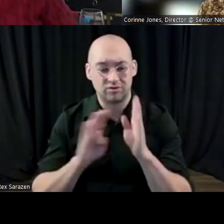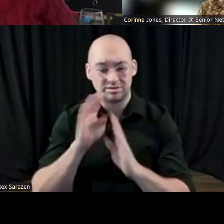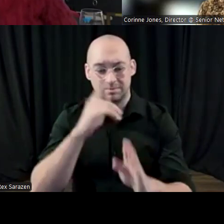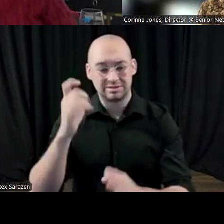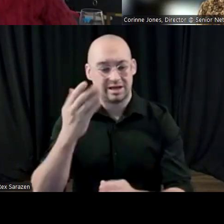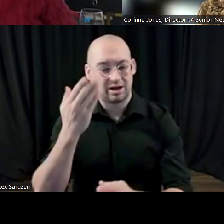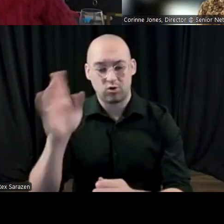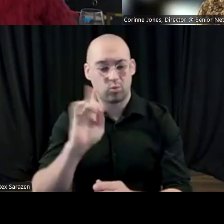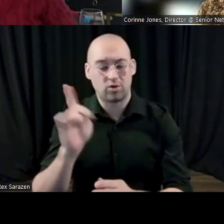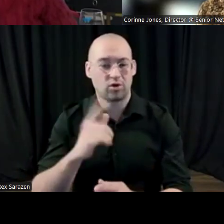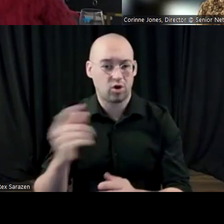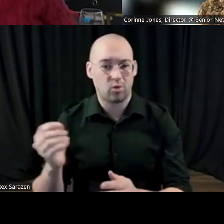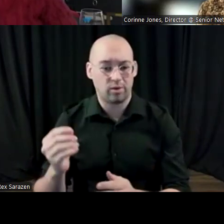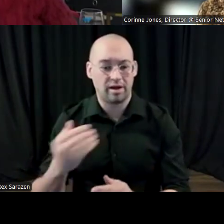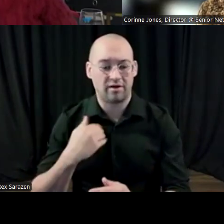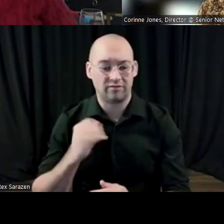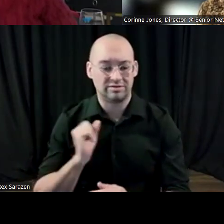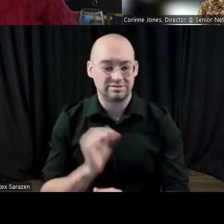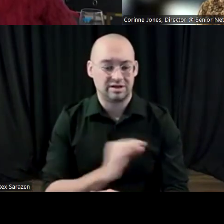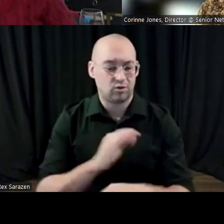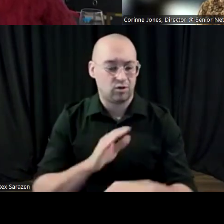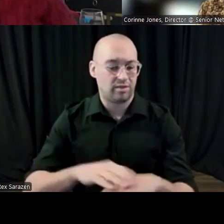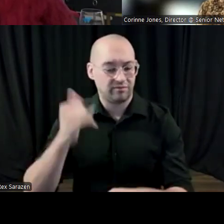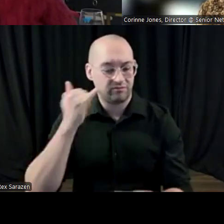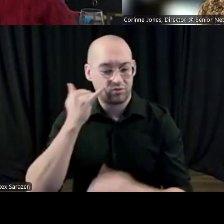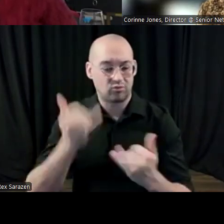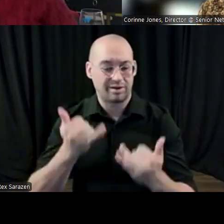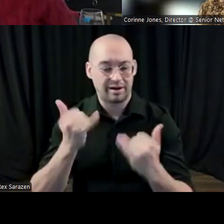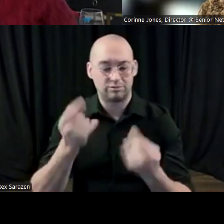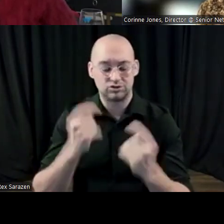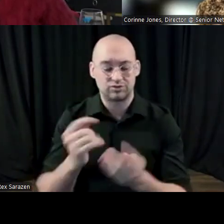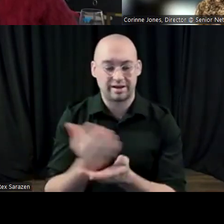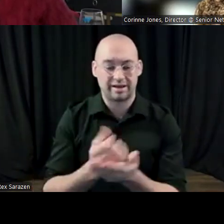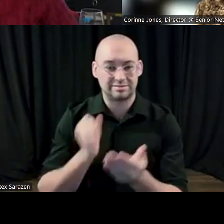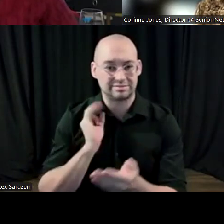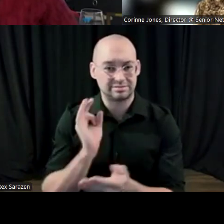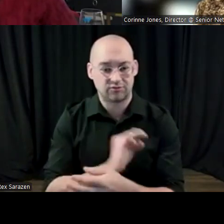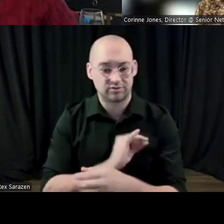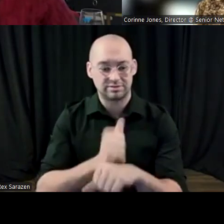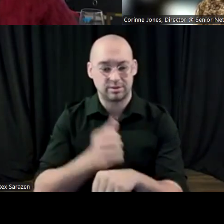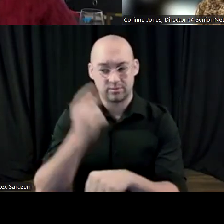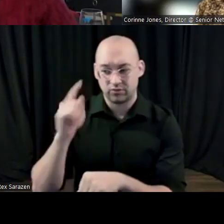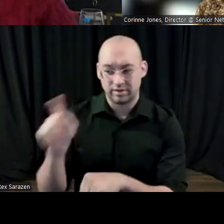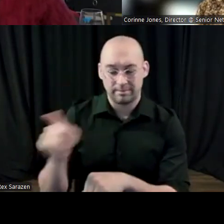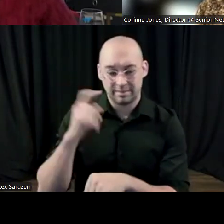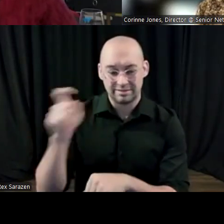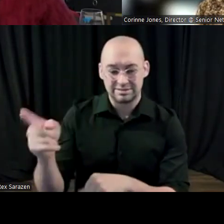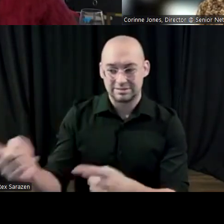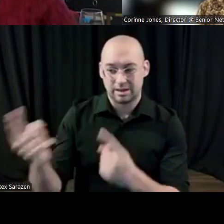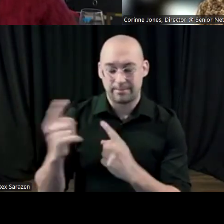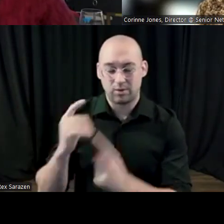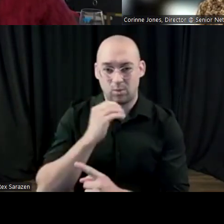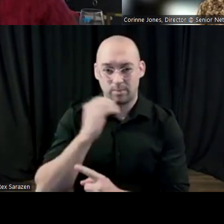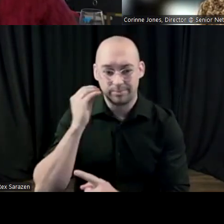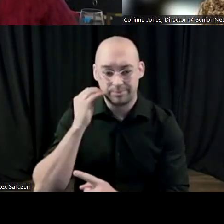go. I have staff now that are on the phone right now trying to get staff in place for him because he's on his way home